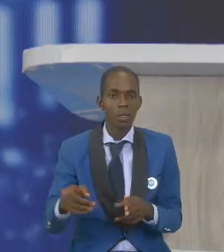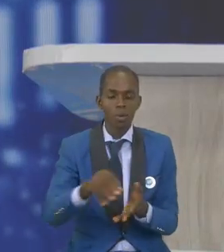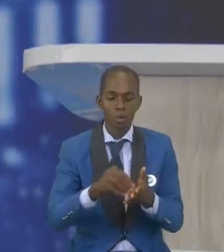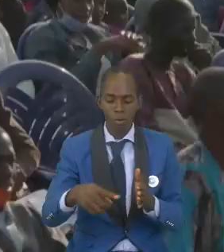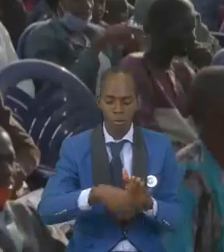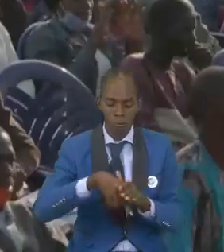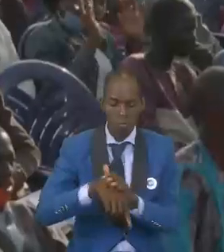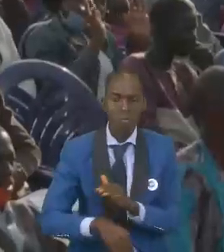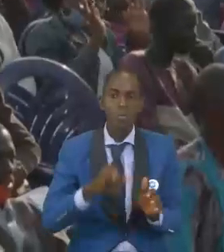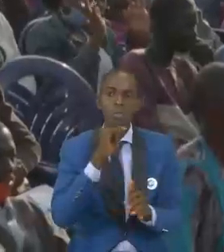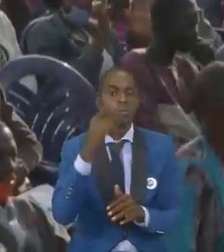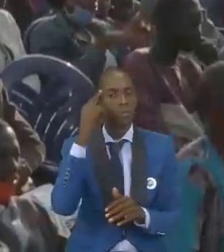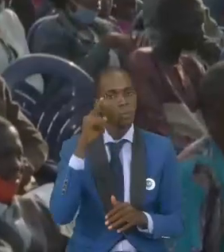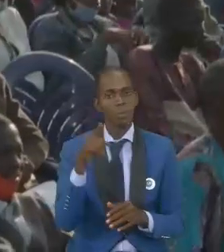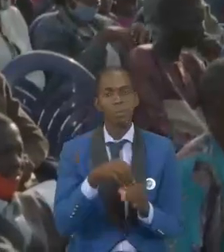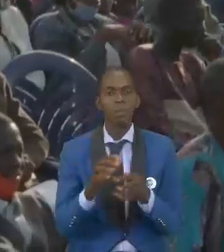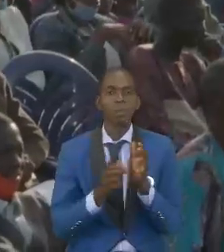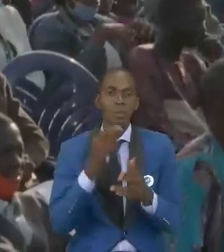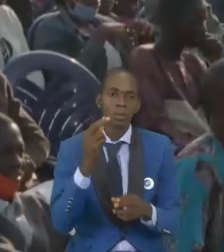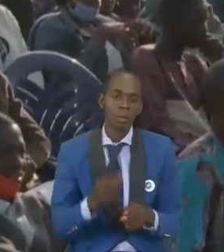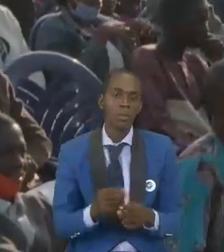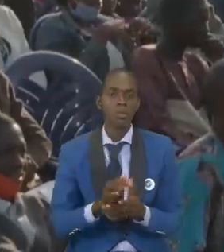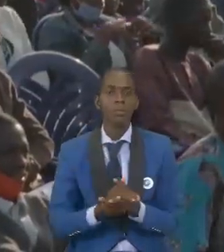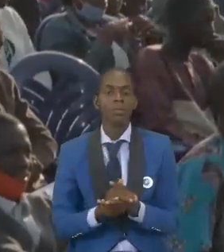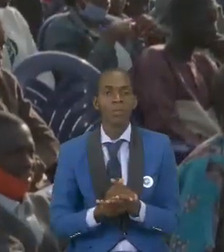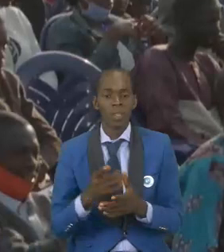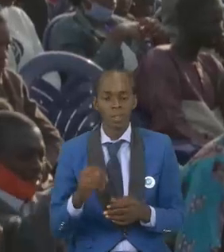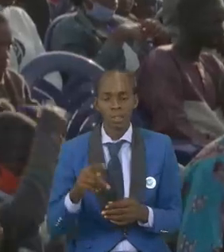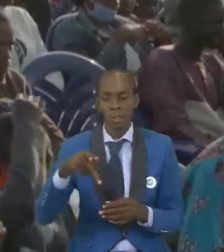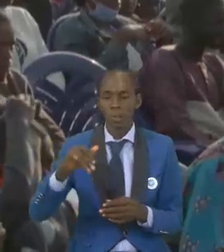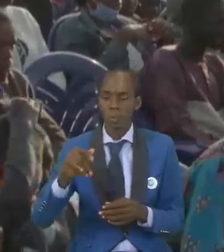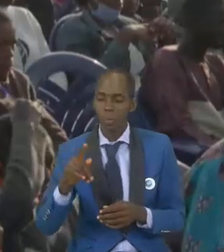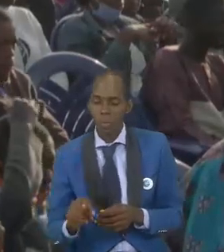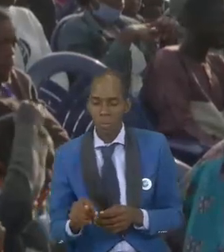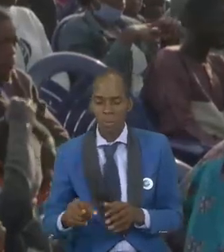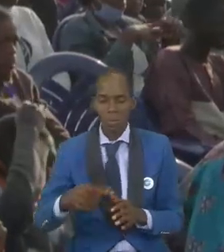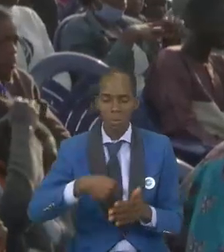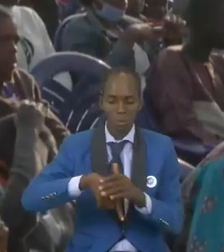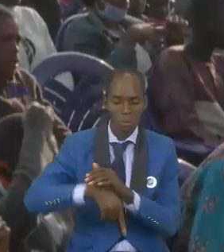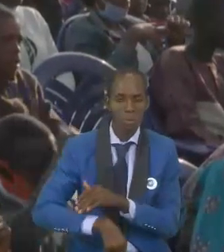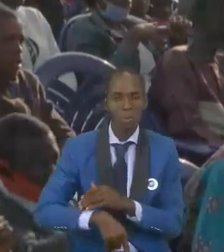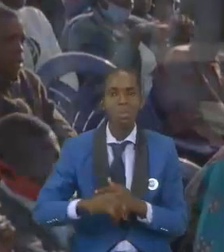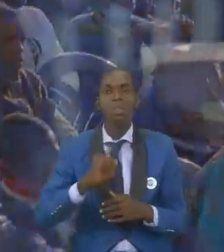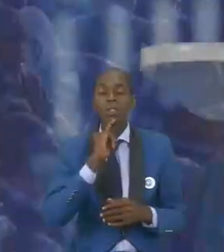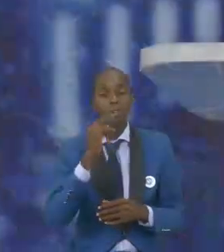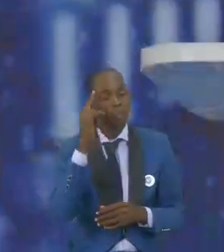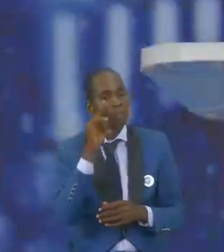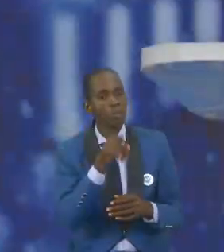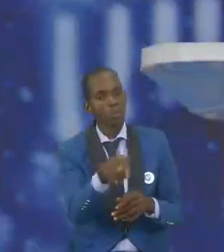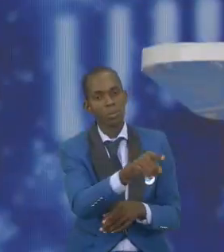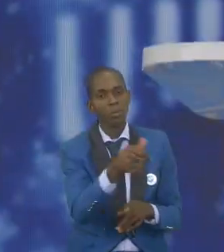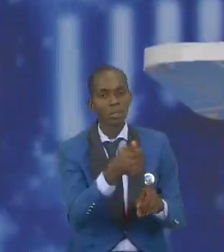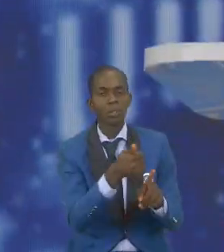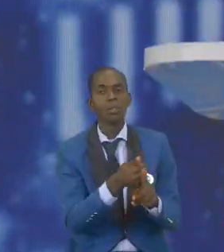for you. Their pit, their den, their dungeon is for them.